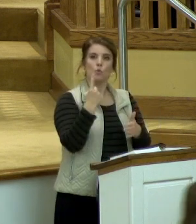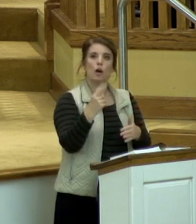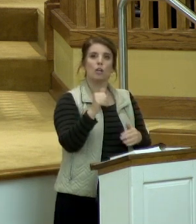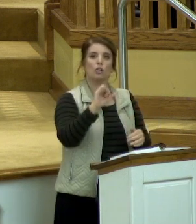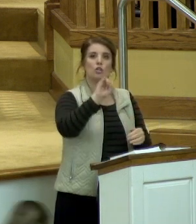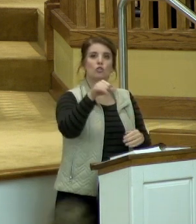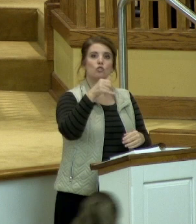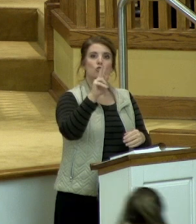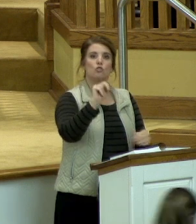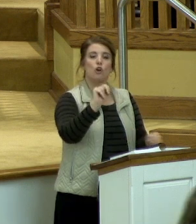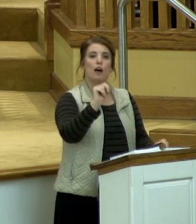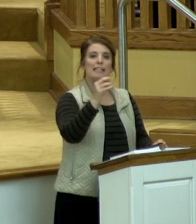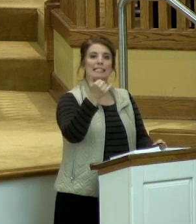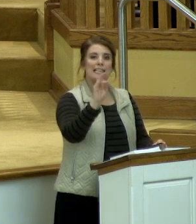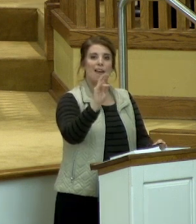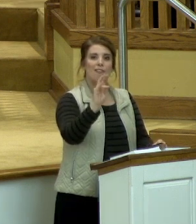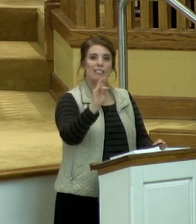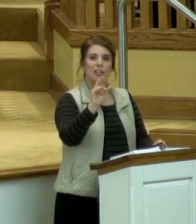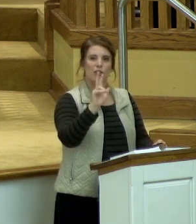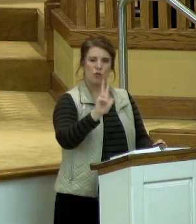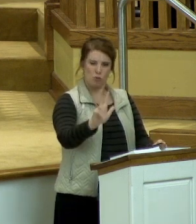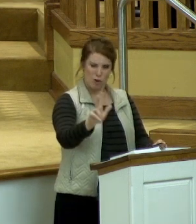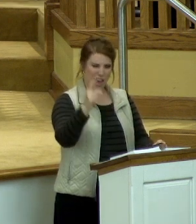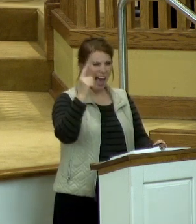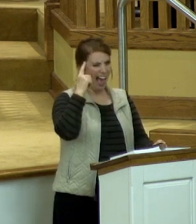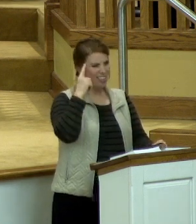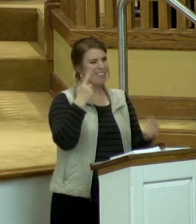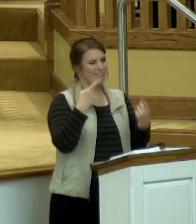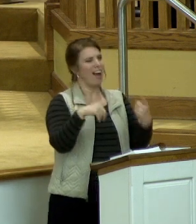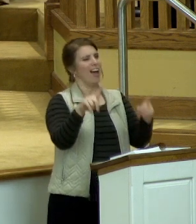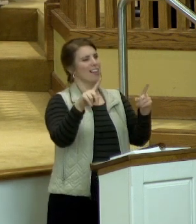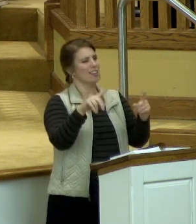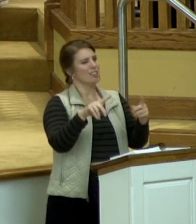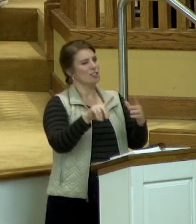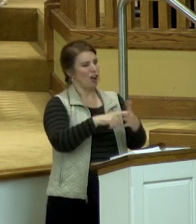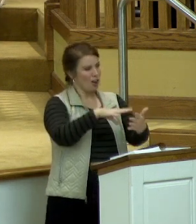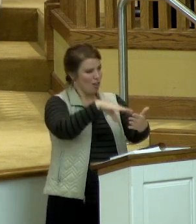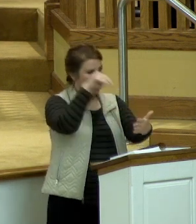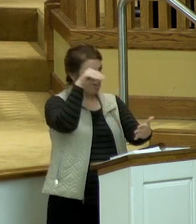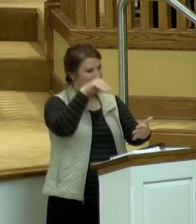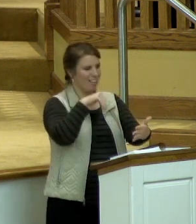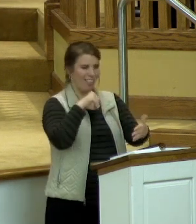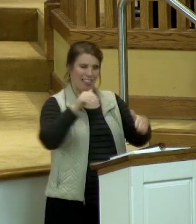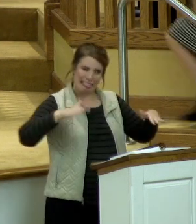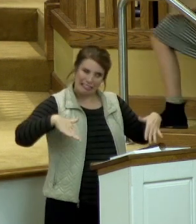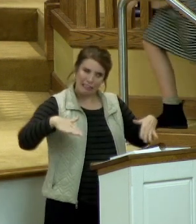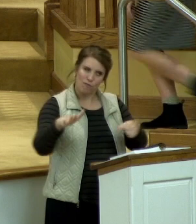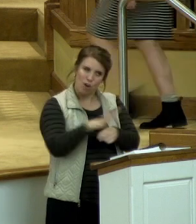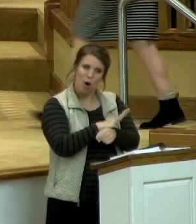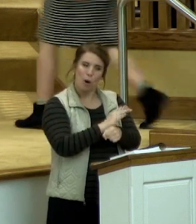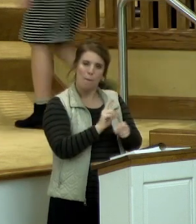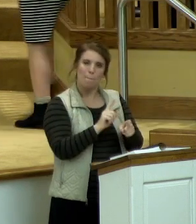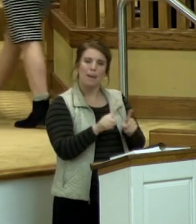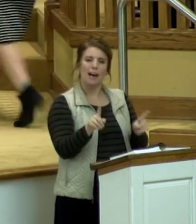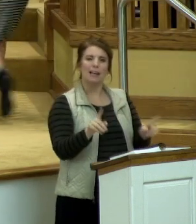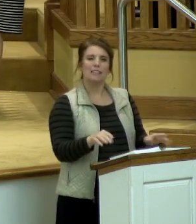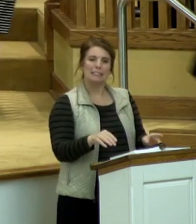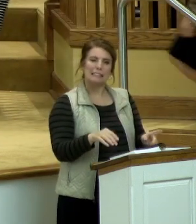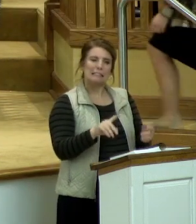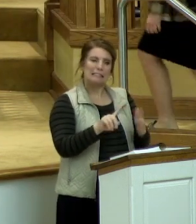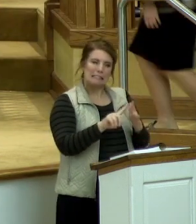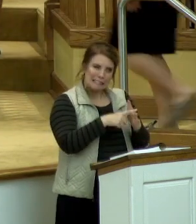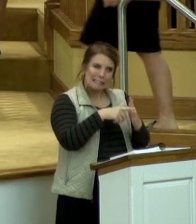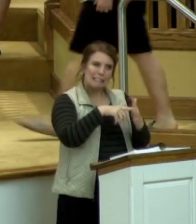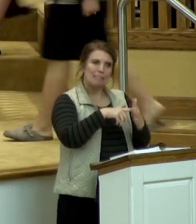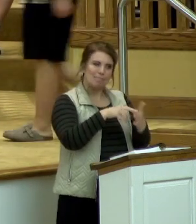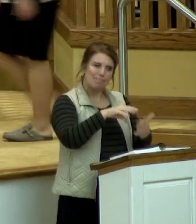17:3. It's the one we're working on, and I think we're starting to get it down pretty good, but we don't have it quite yet. And this is Life Eternal. I think we're getting it, but